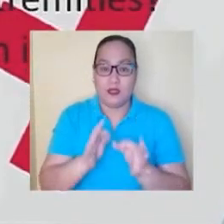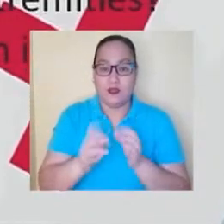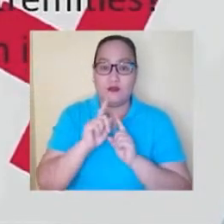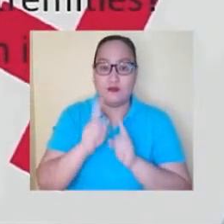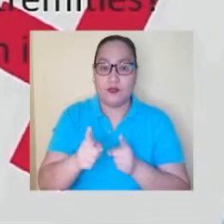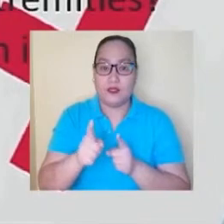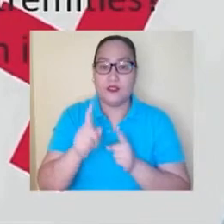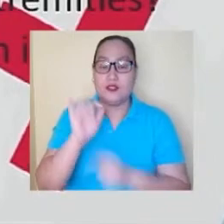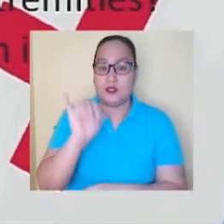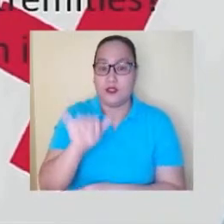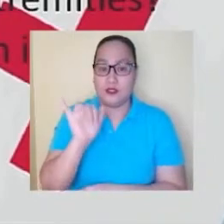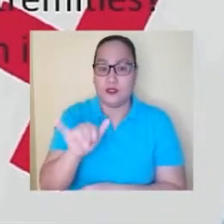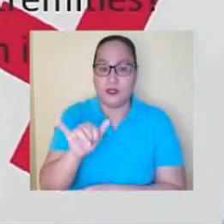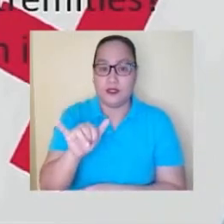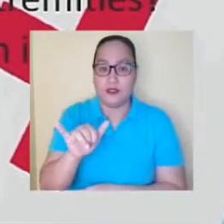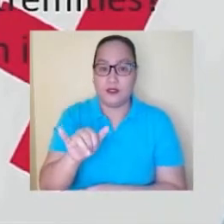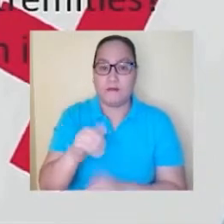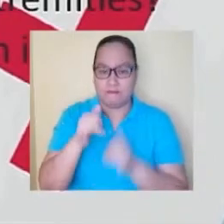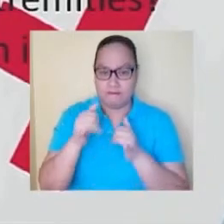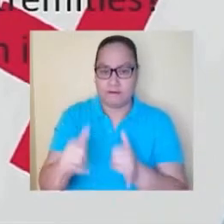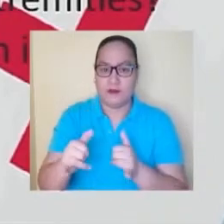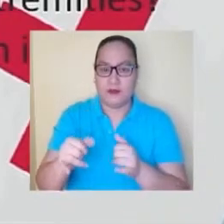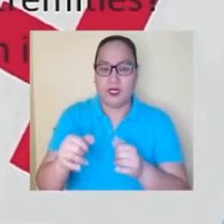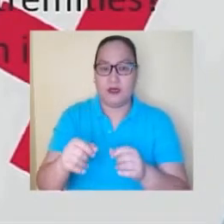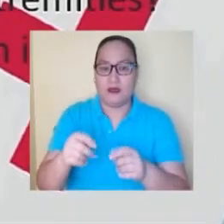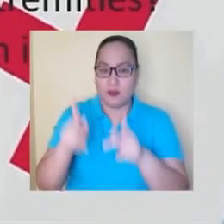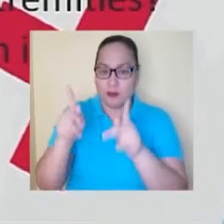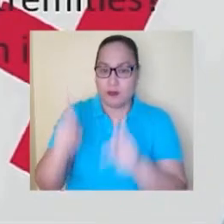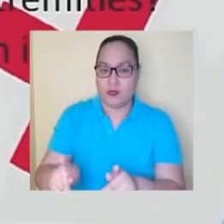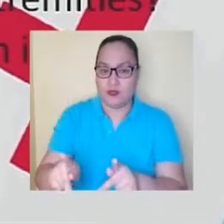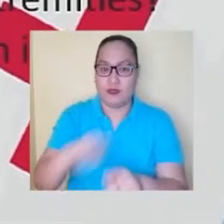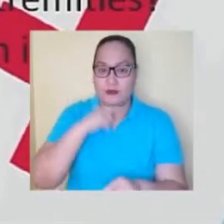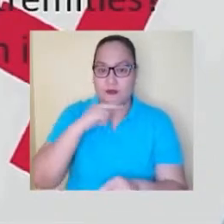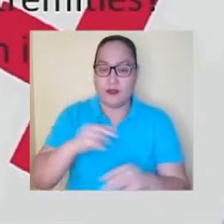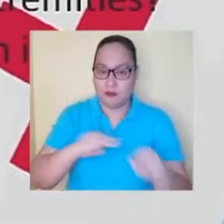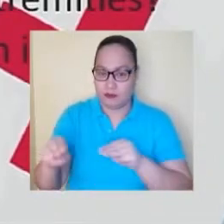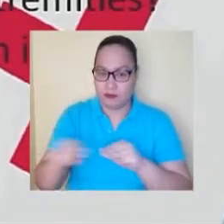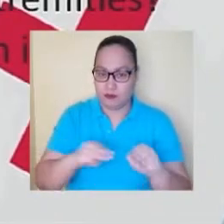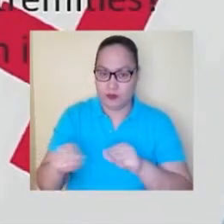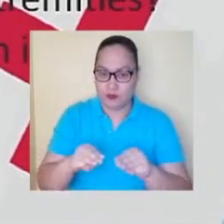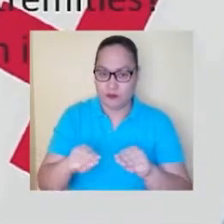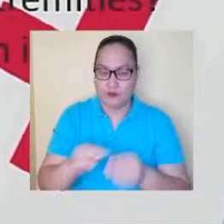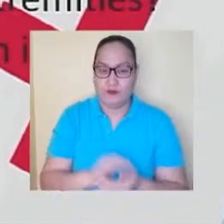If the answer is yes, do not move the victim.